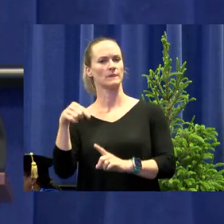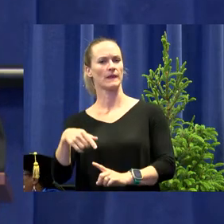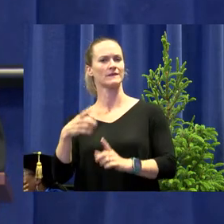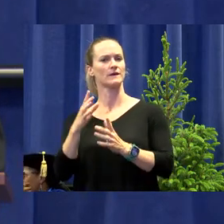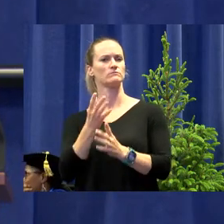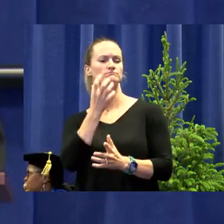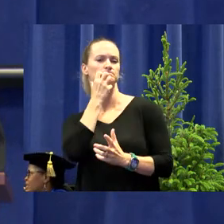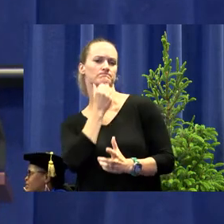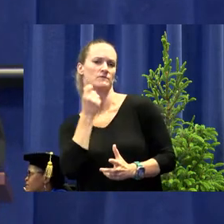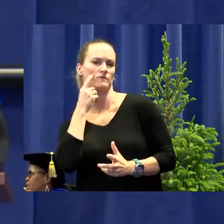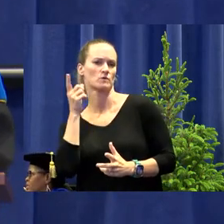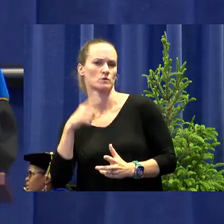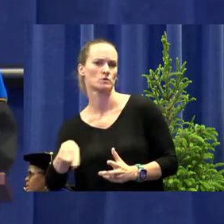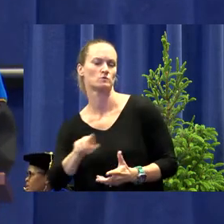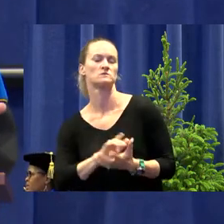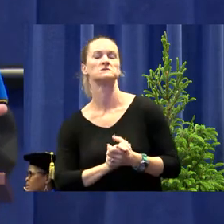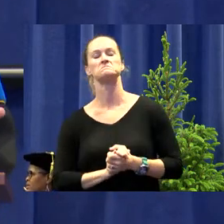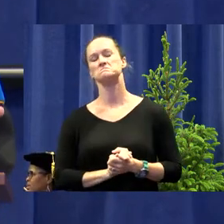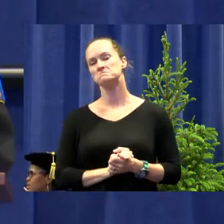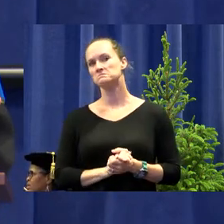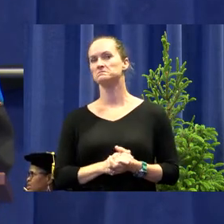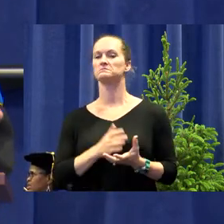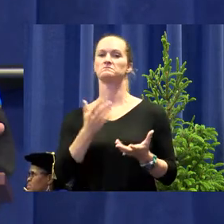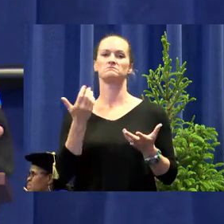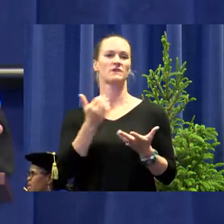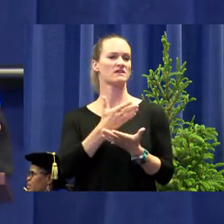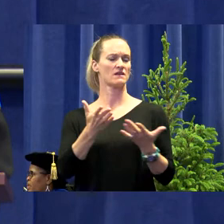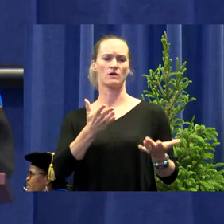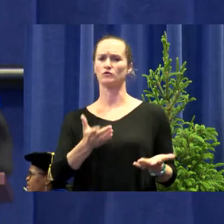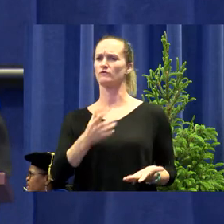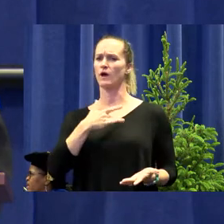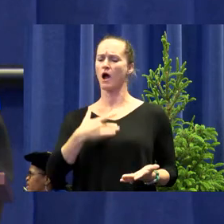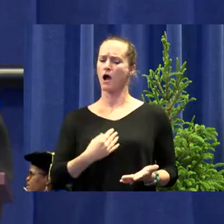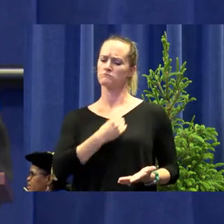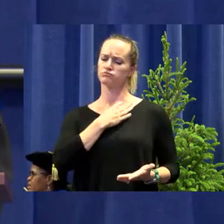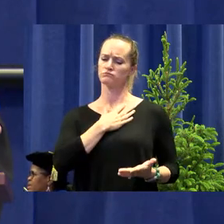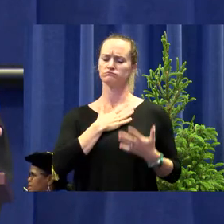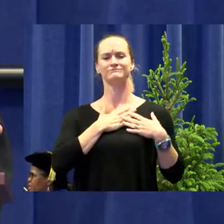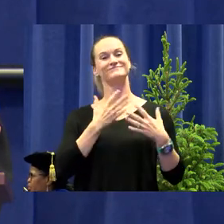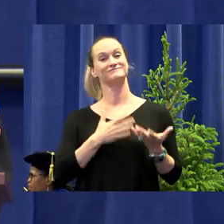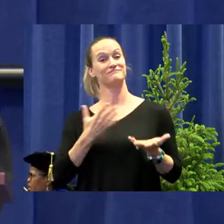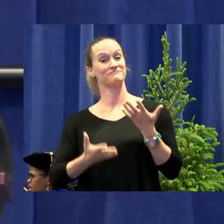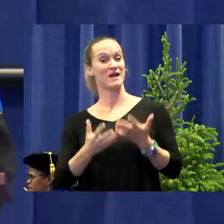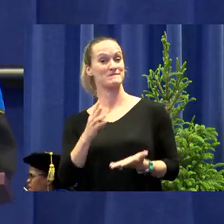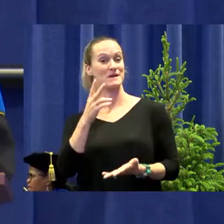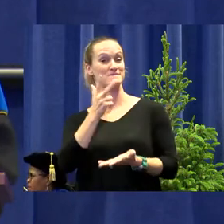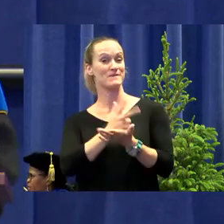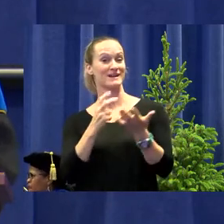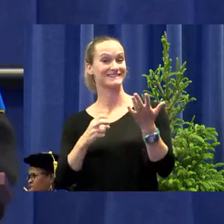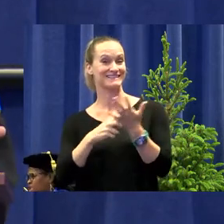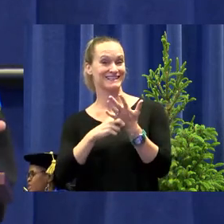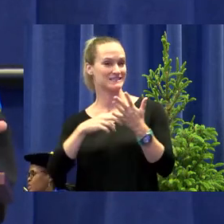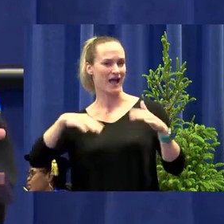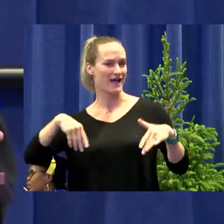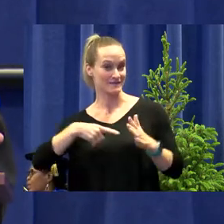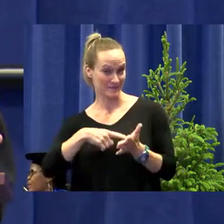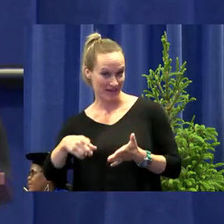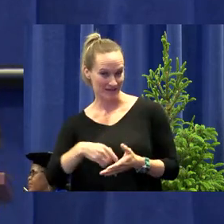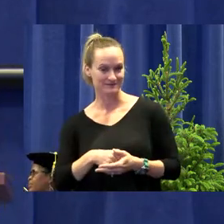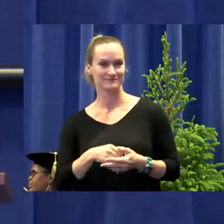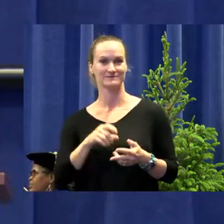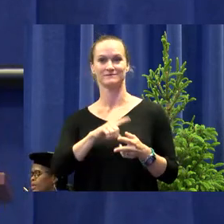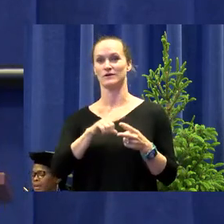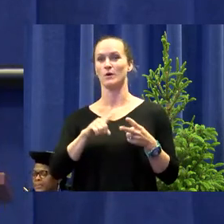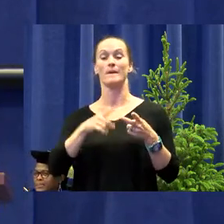in a time capsule. Anything your heart pleases, like unpaid parking tickets or masks you are no